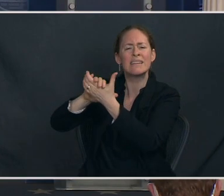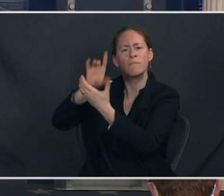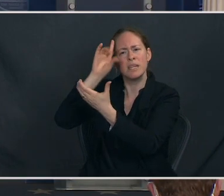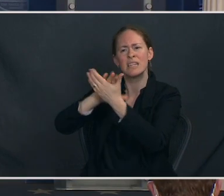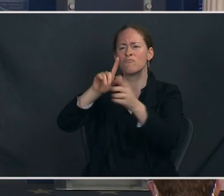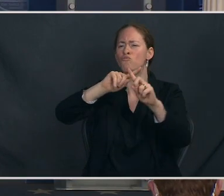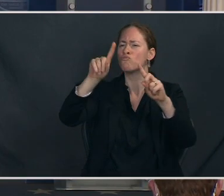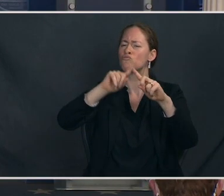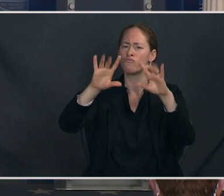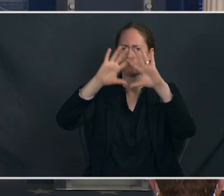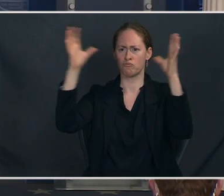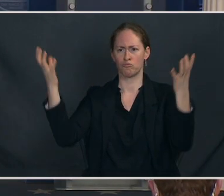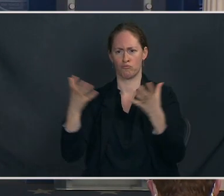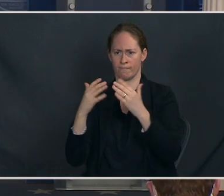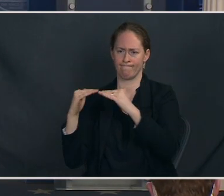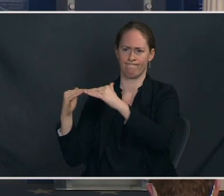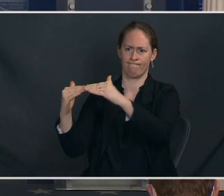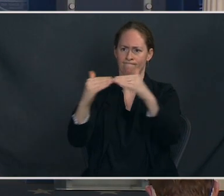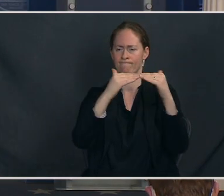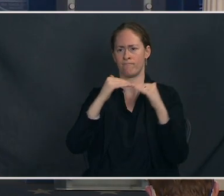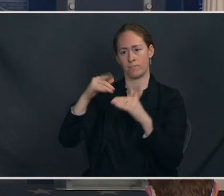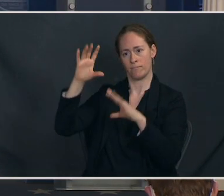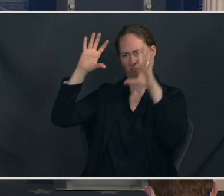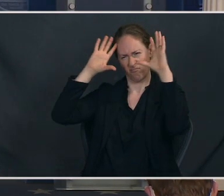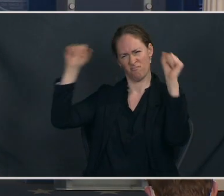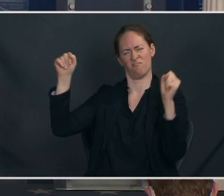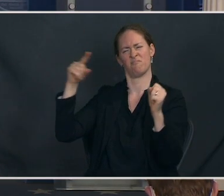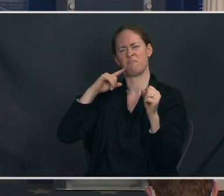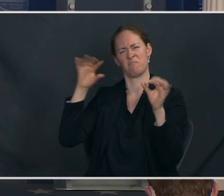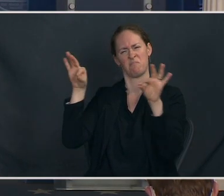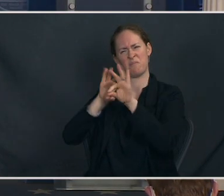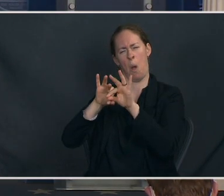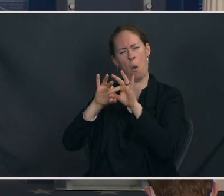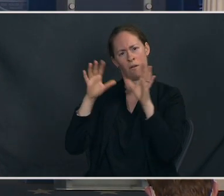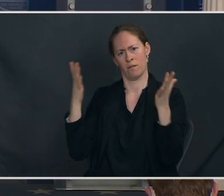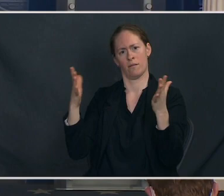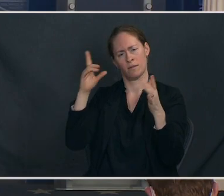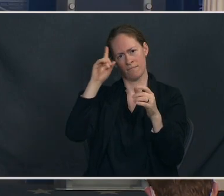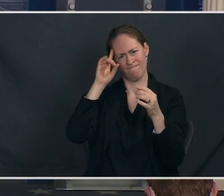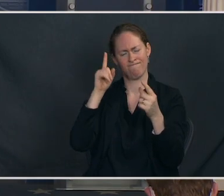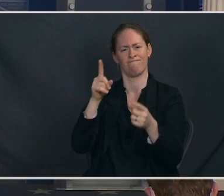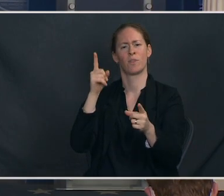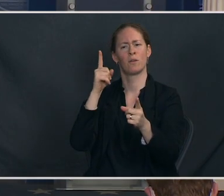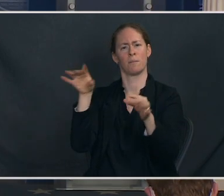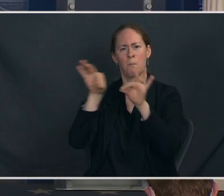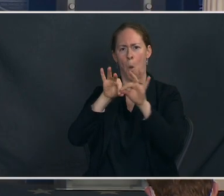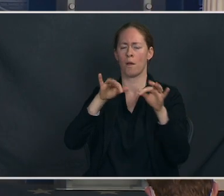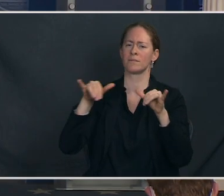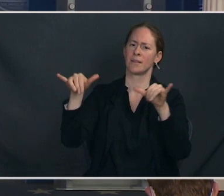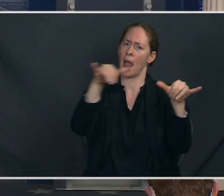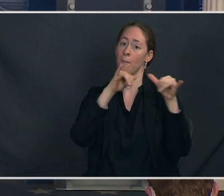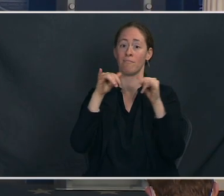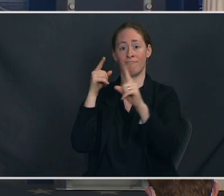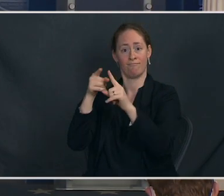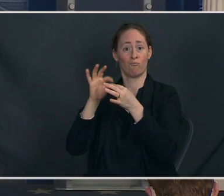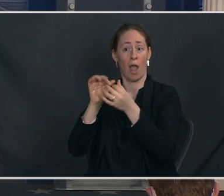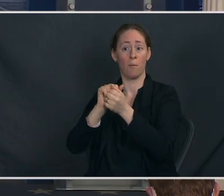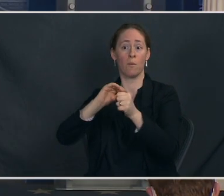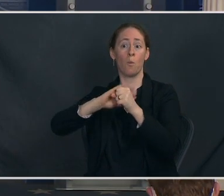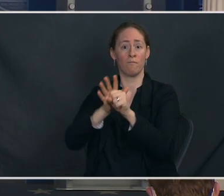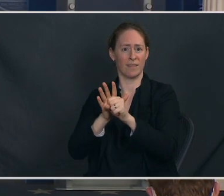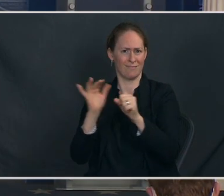his response to the COVID-19 and economic crises. His executive orders signed last week deliver rent